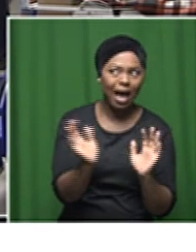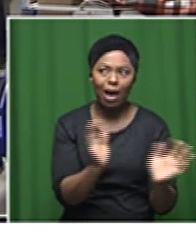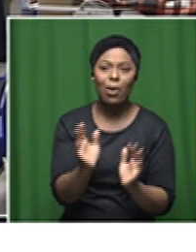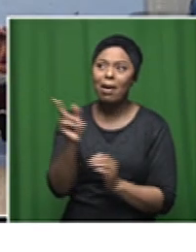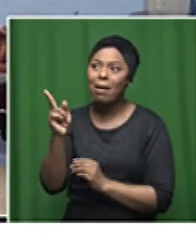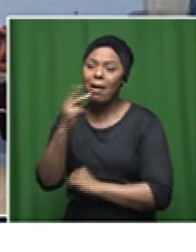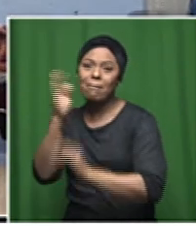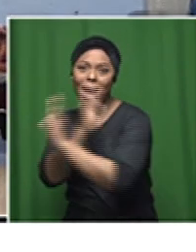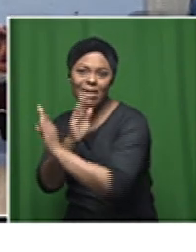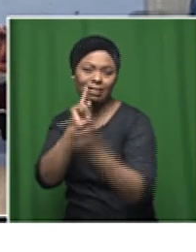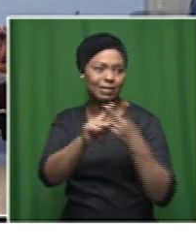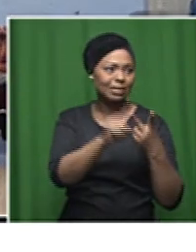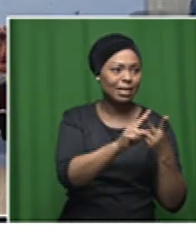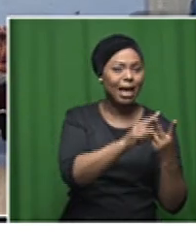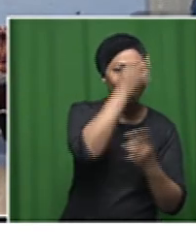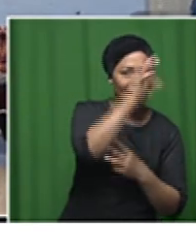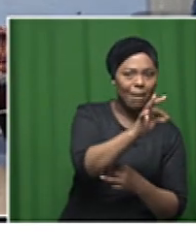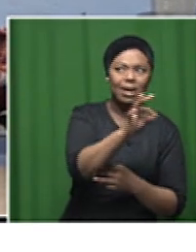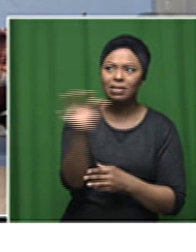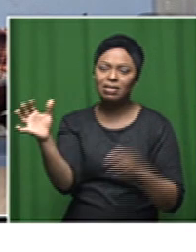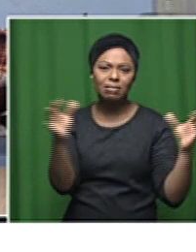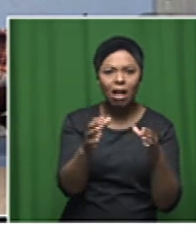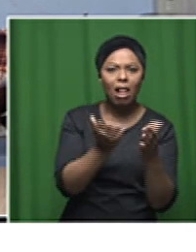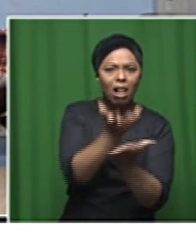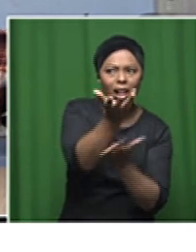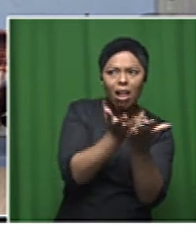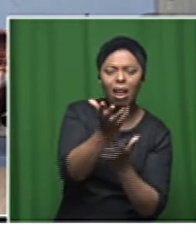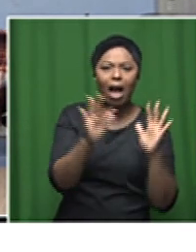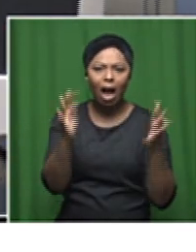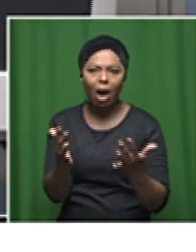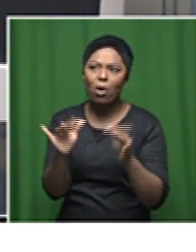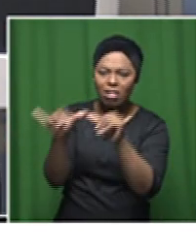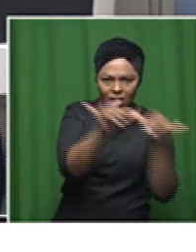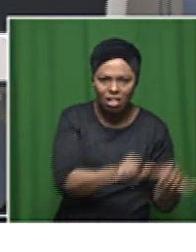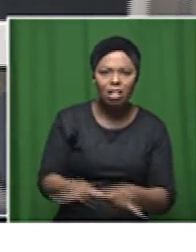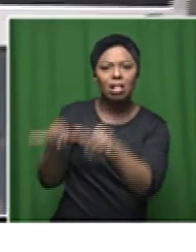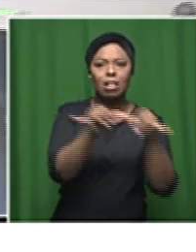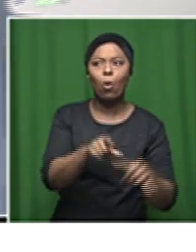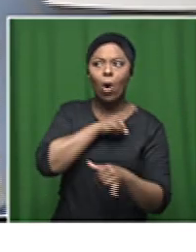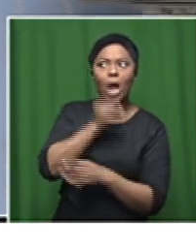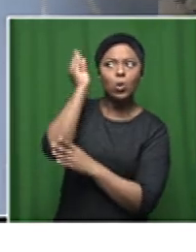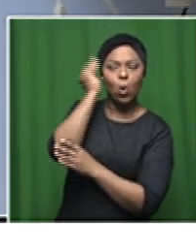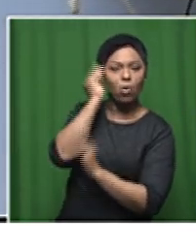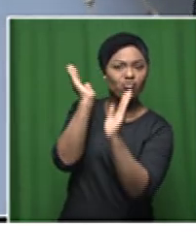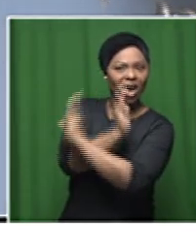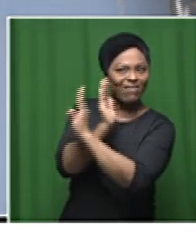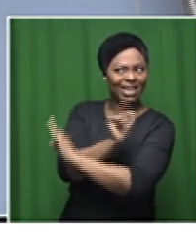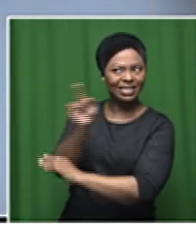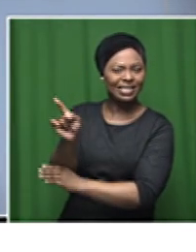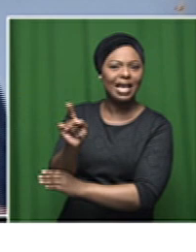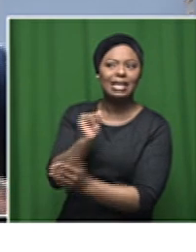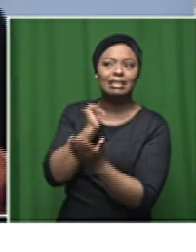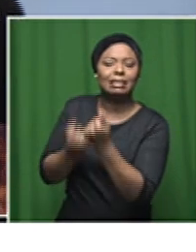this perspectives from the private to the public? Because we know that private sector only